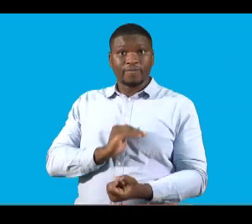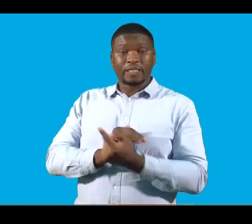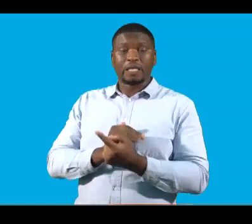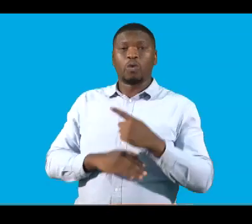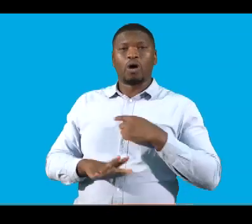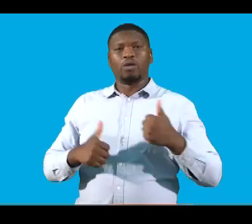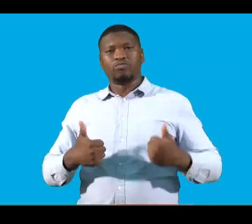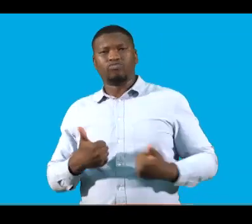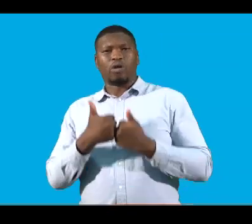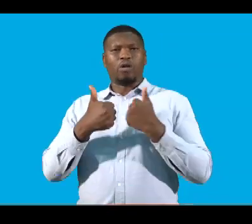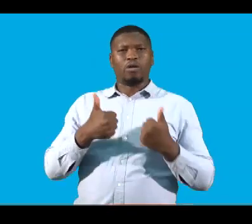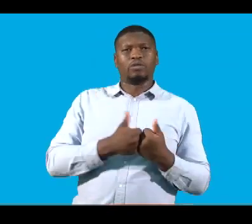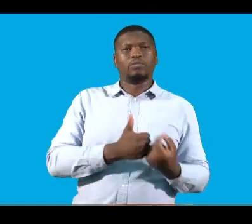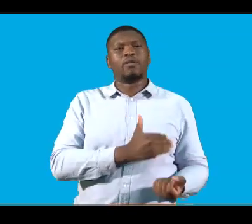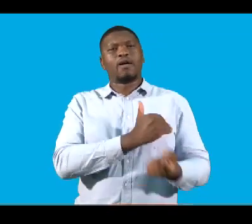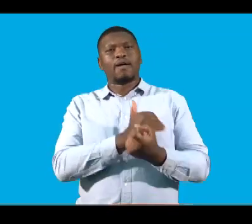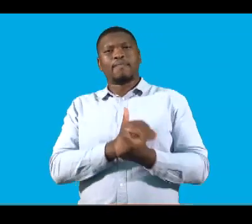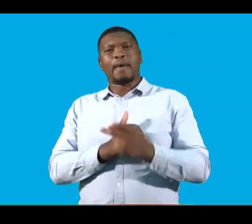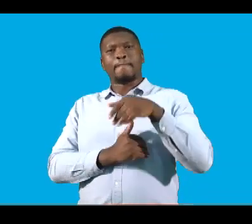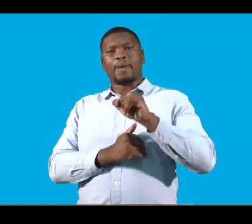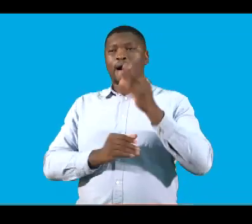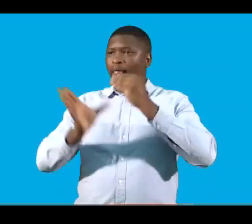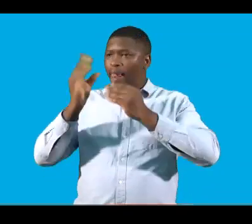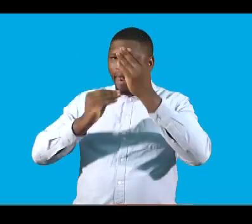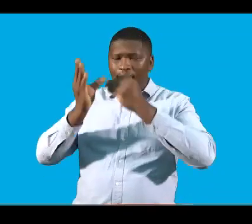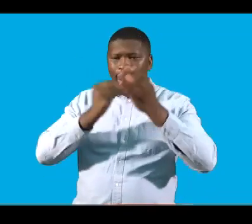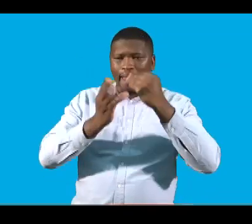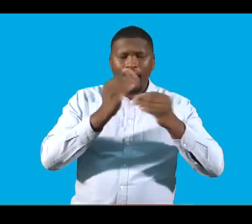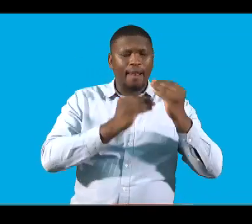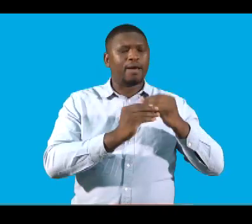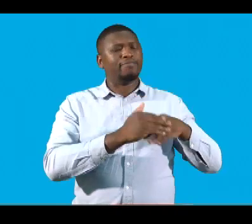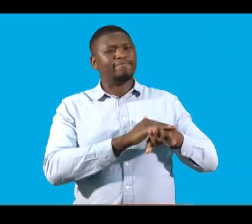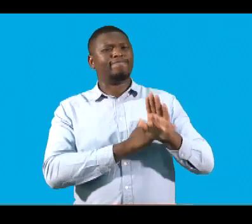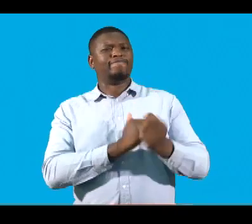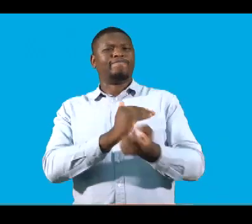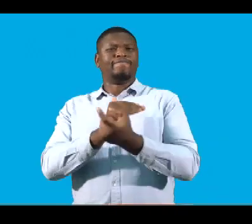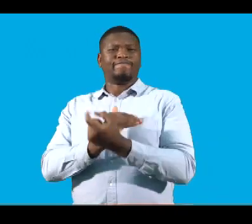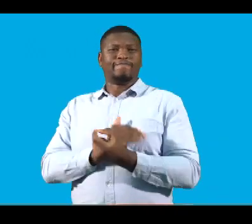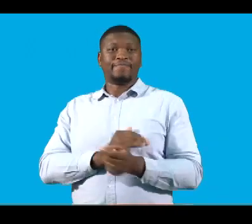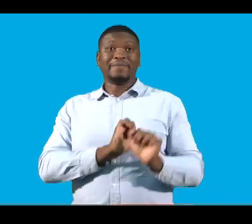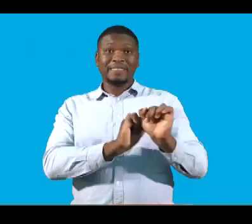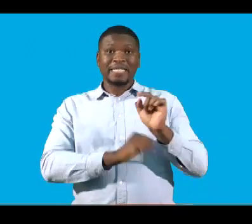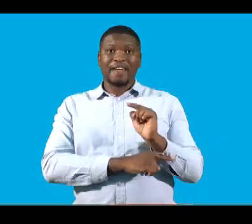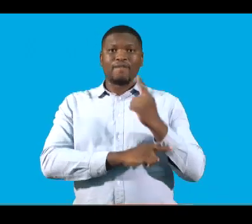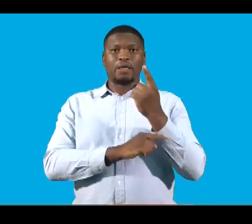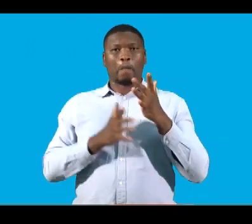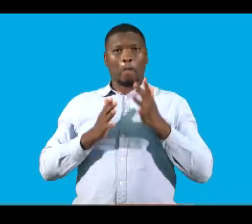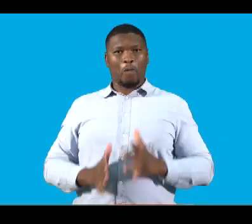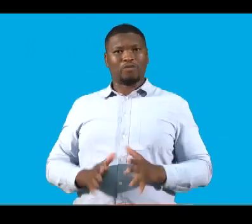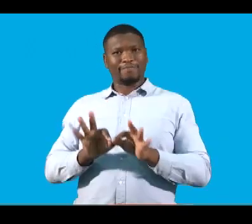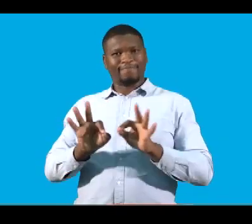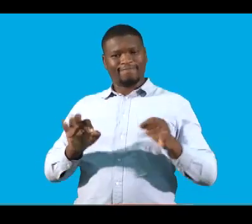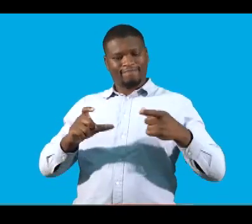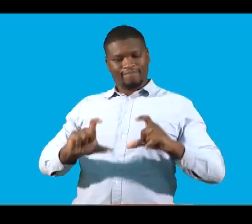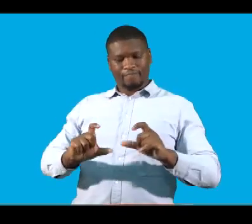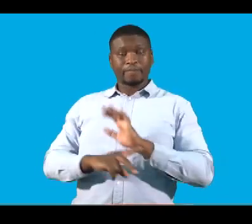evident in the difficult lessons Pi has to learn in his childhood at Pondicherry. So this would be our first